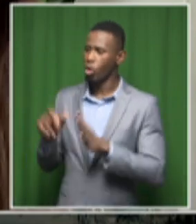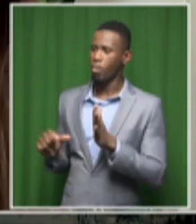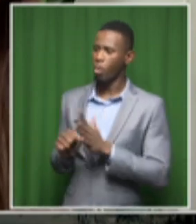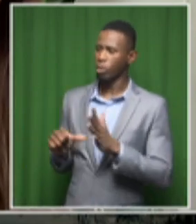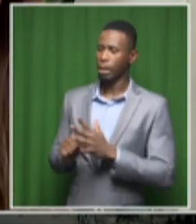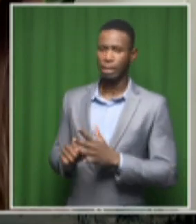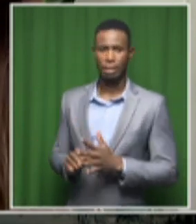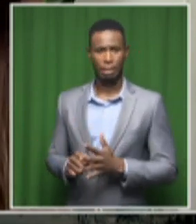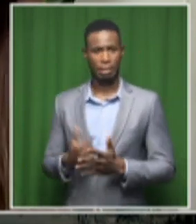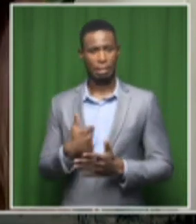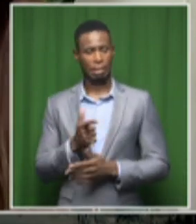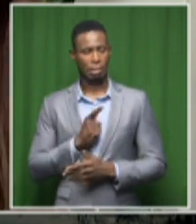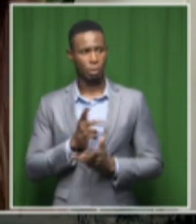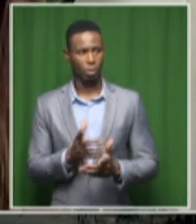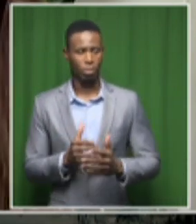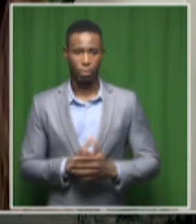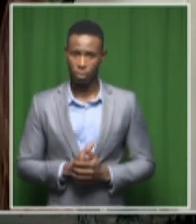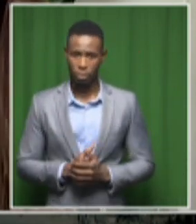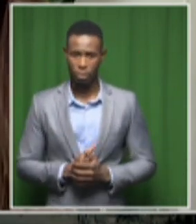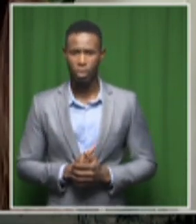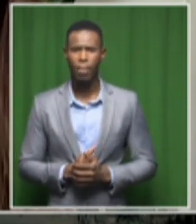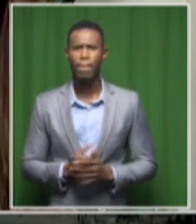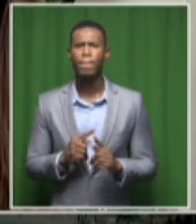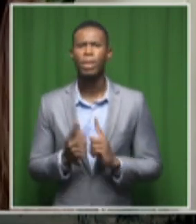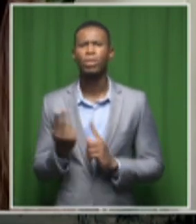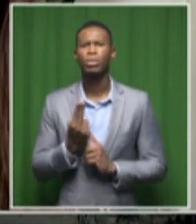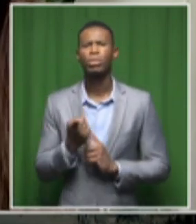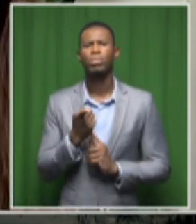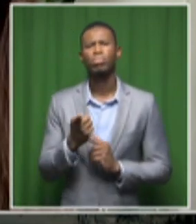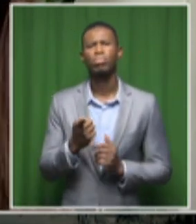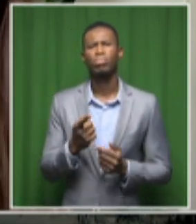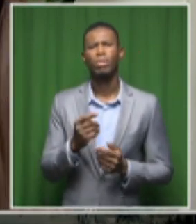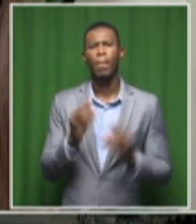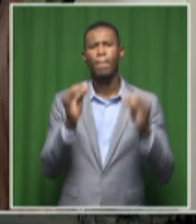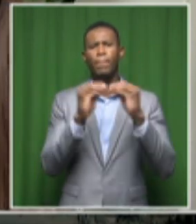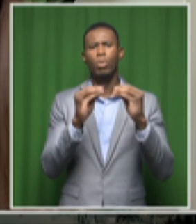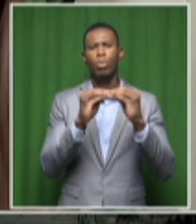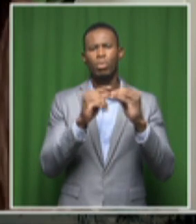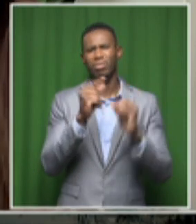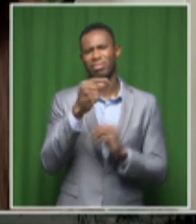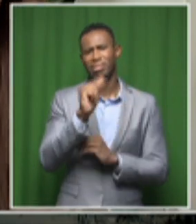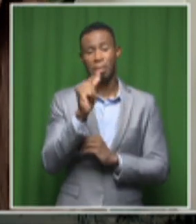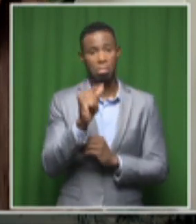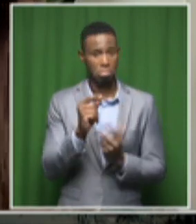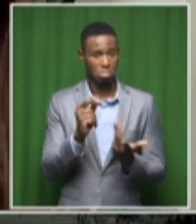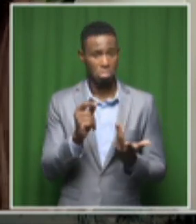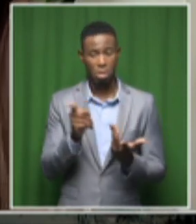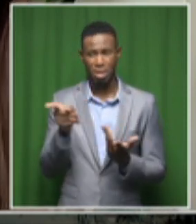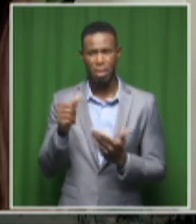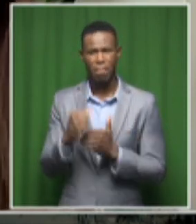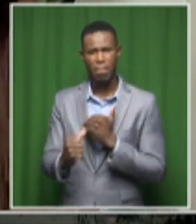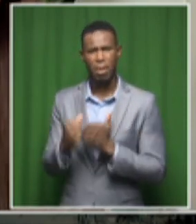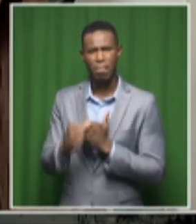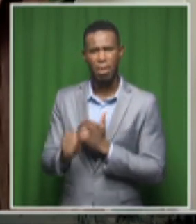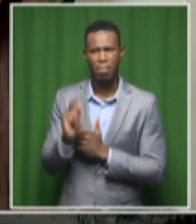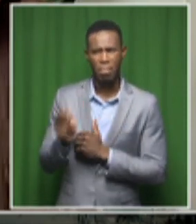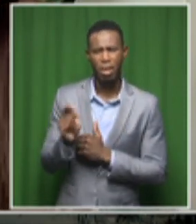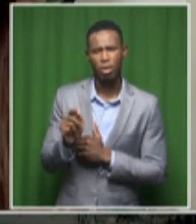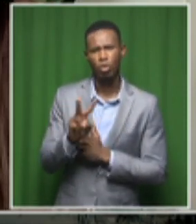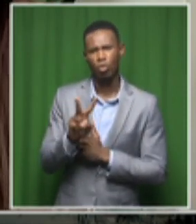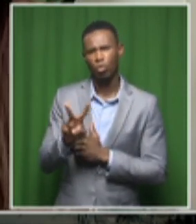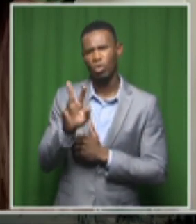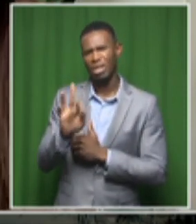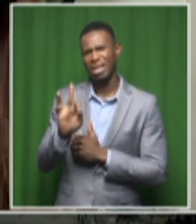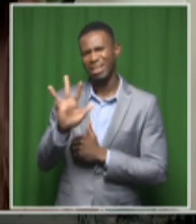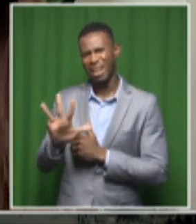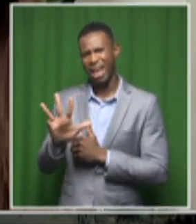cons of paying for Instagram verification. Do you think the benefits of verification justify the monthly fee of about 239